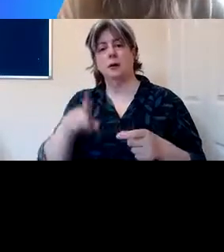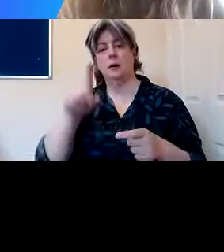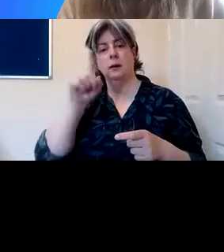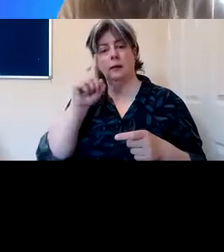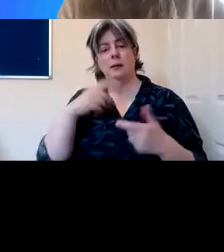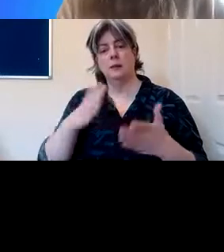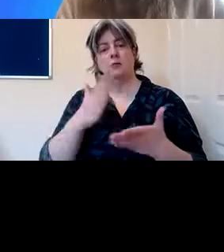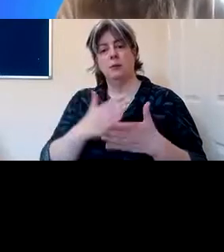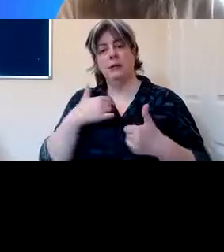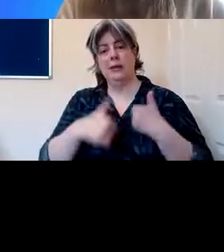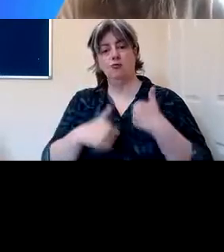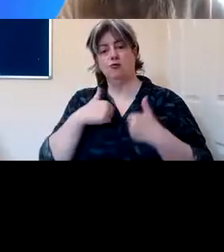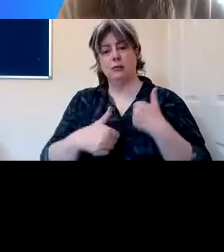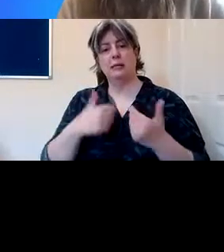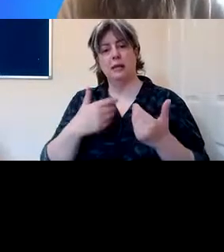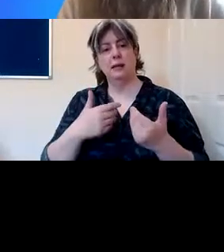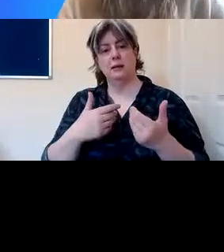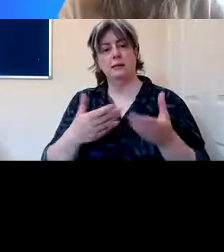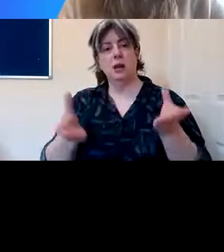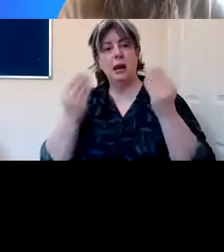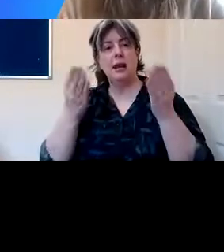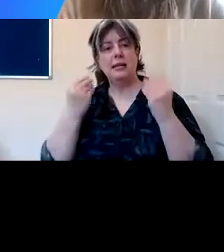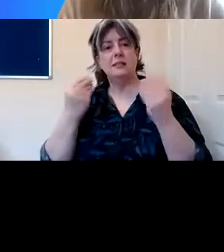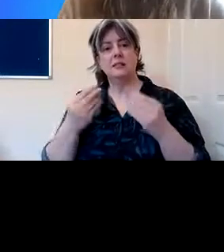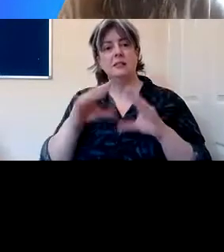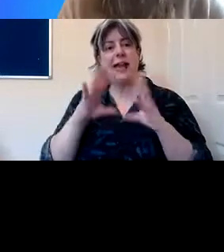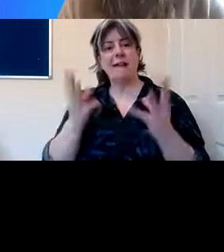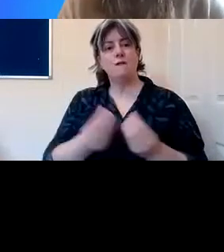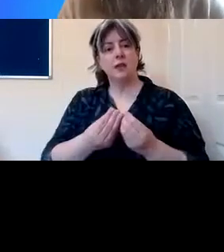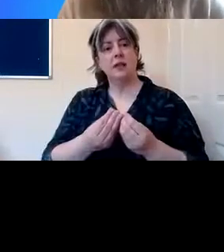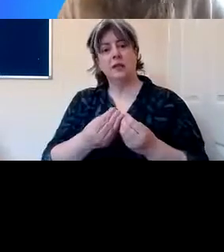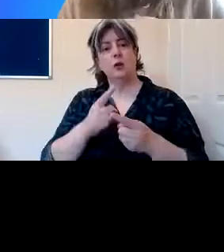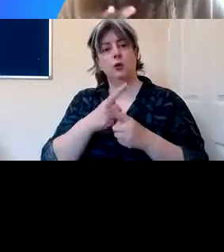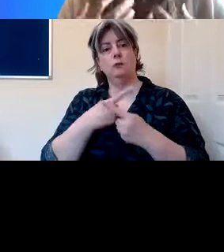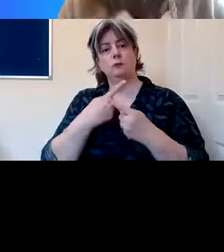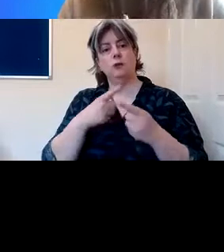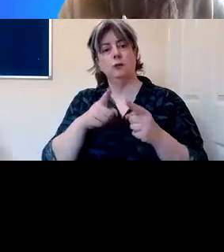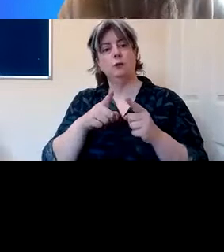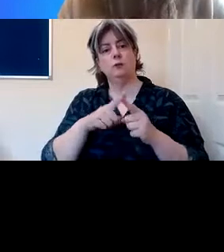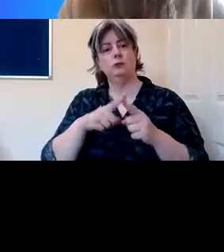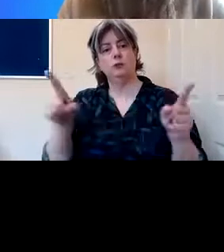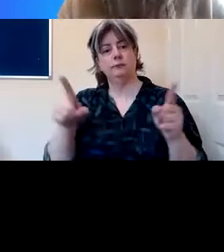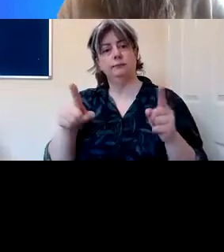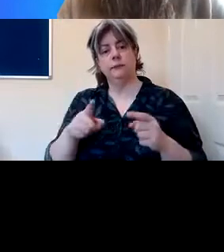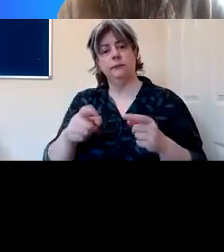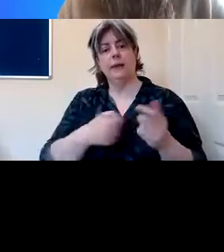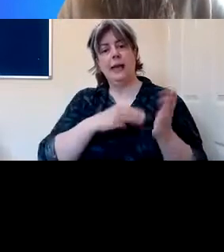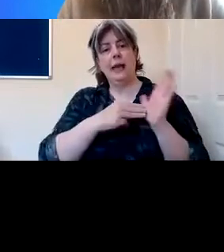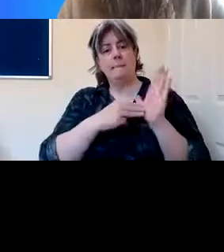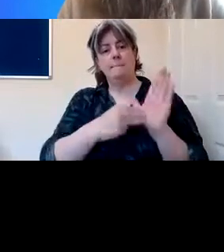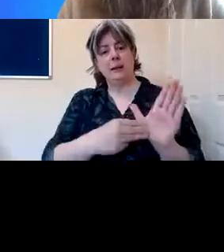really interesting to listen to everything you've had to say. I mean, our manifesto that we've put